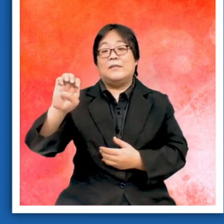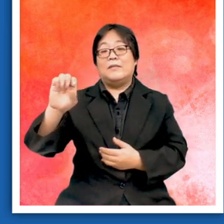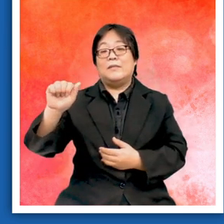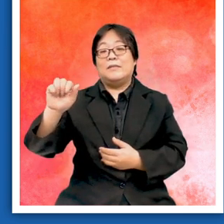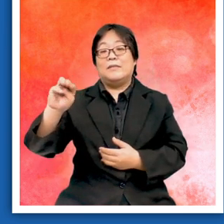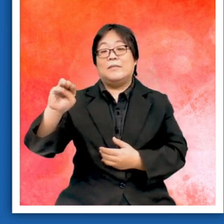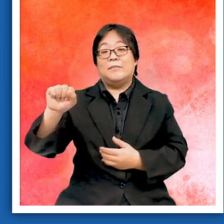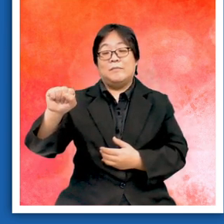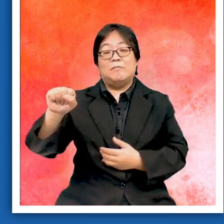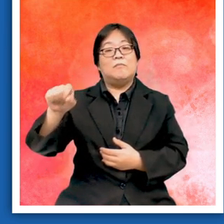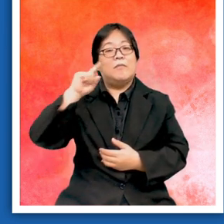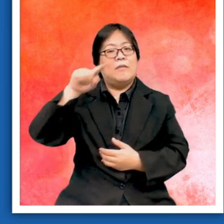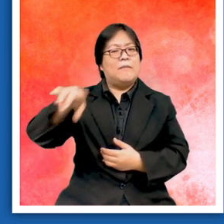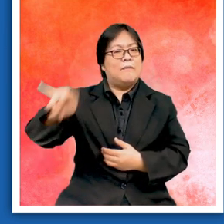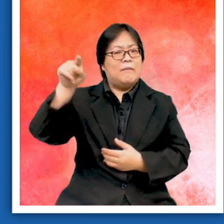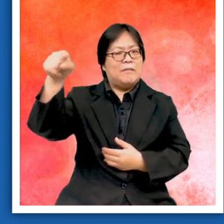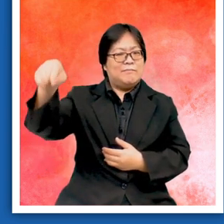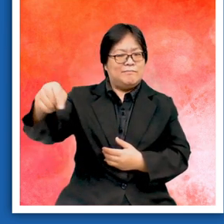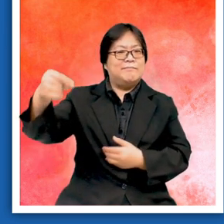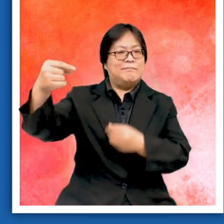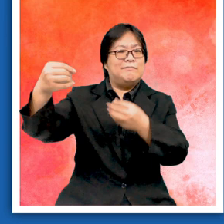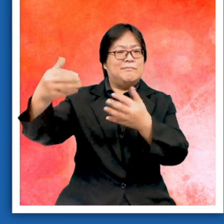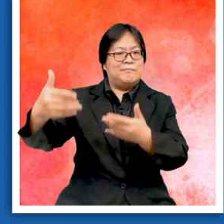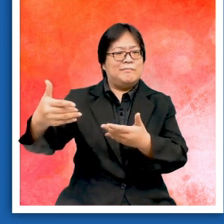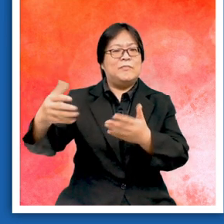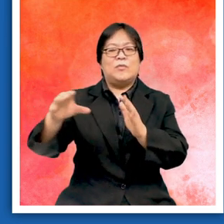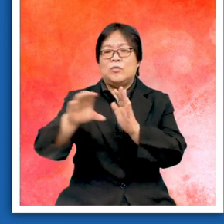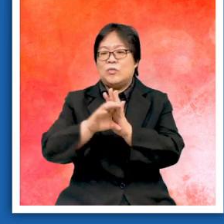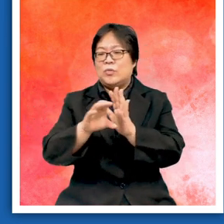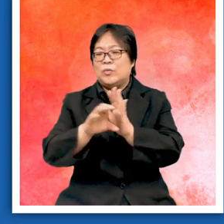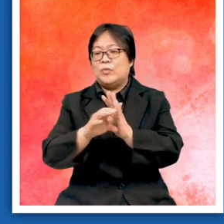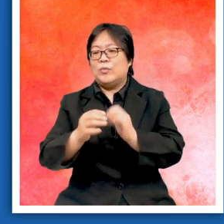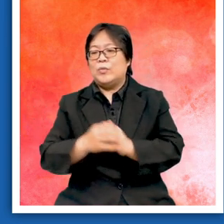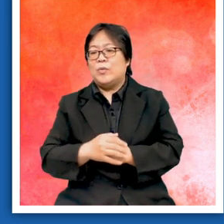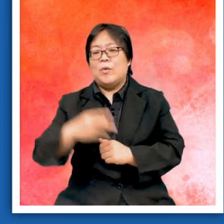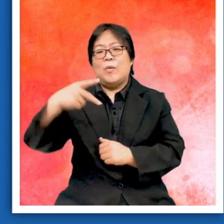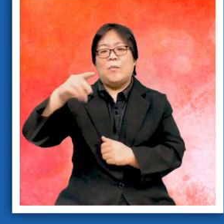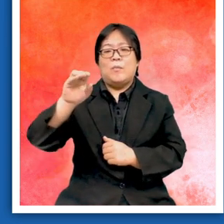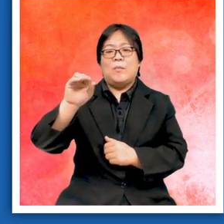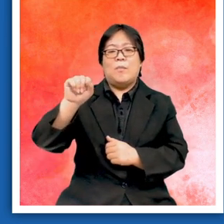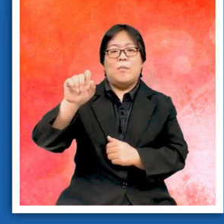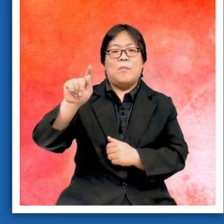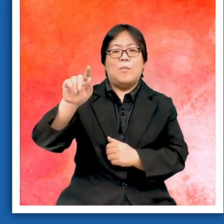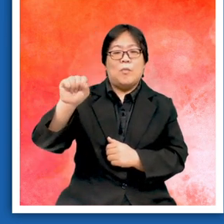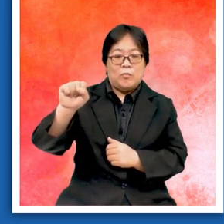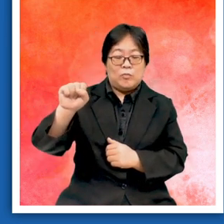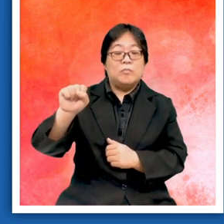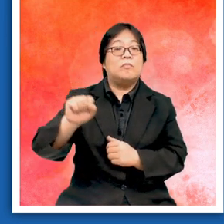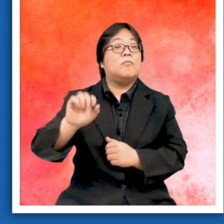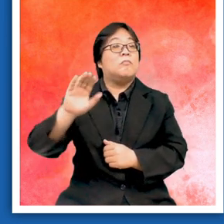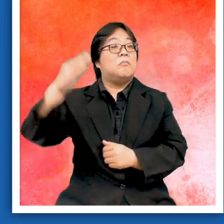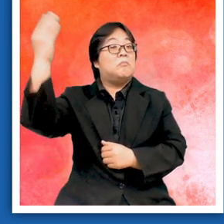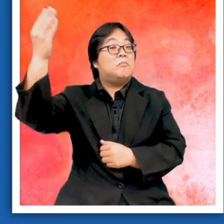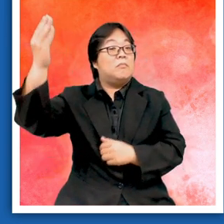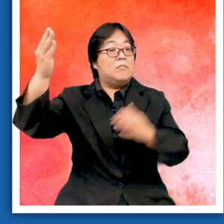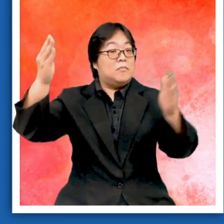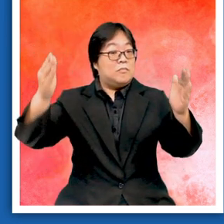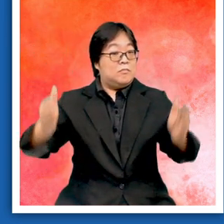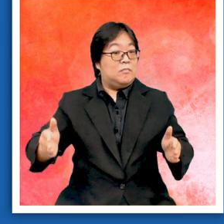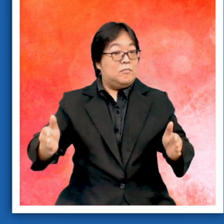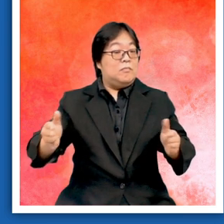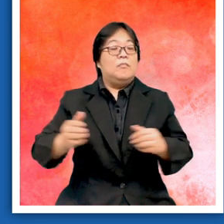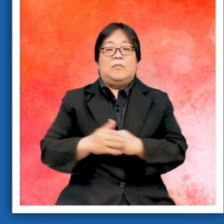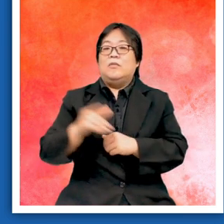would find things like posts where your lecturers